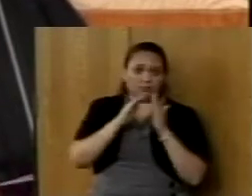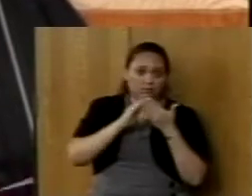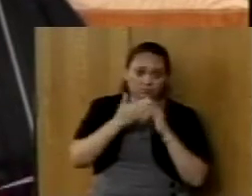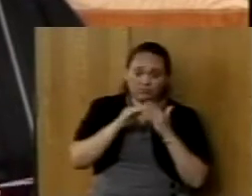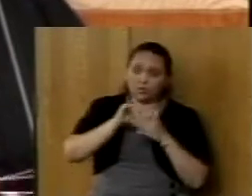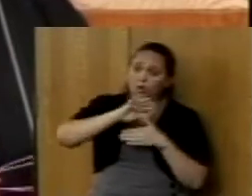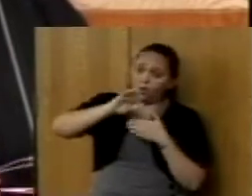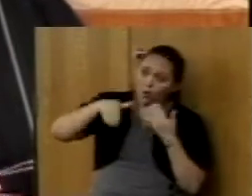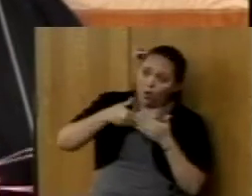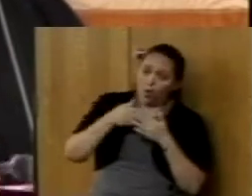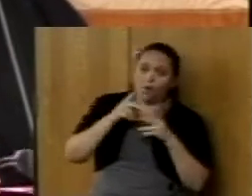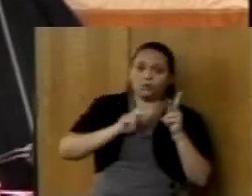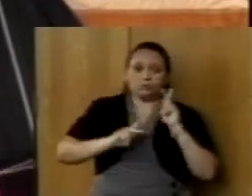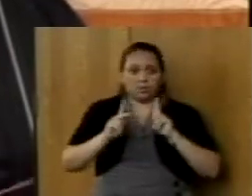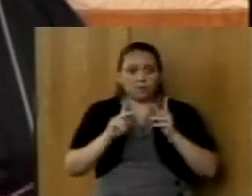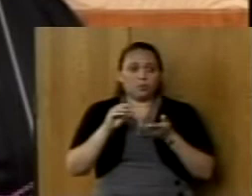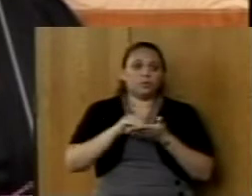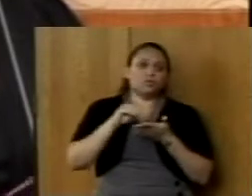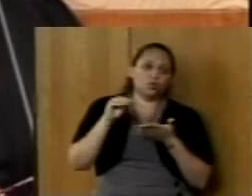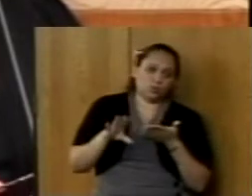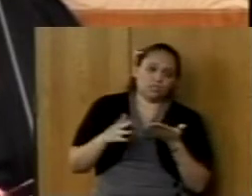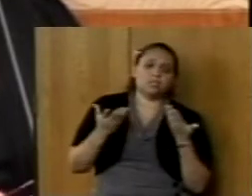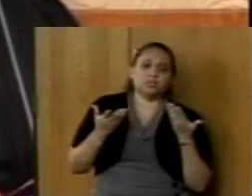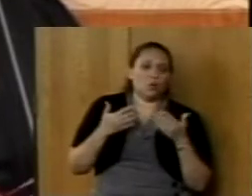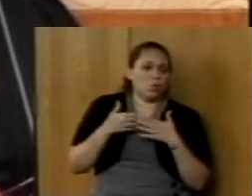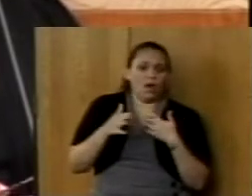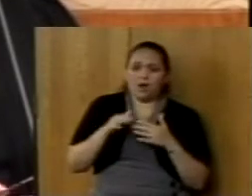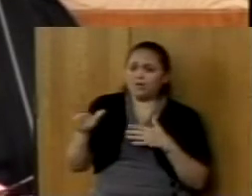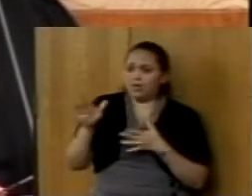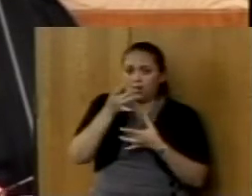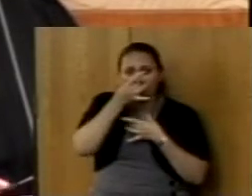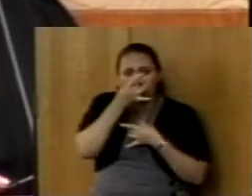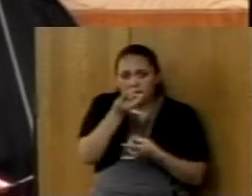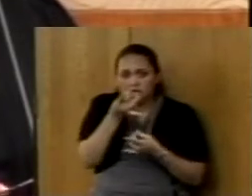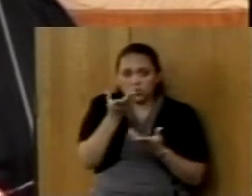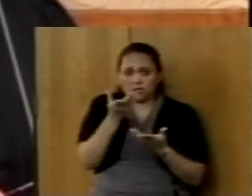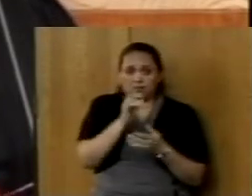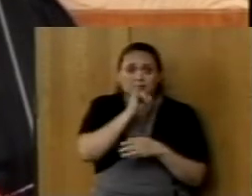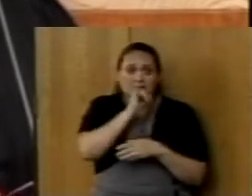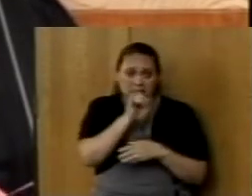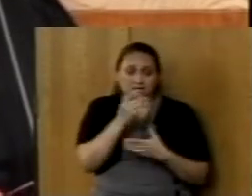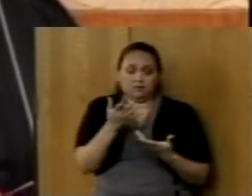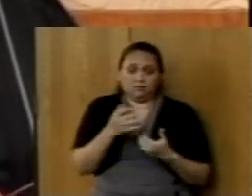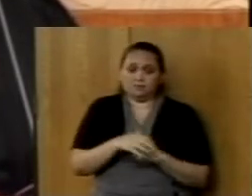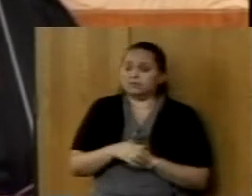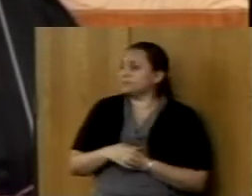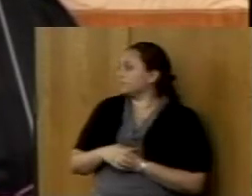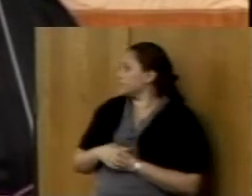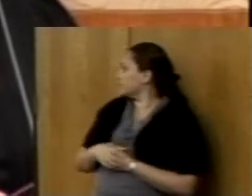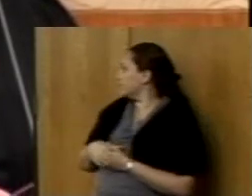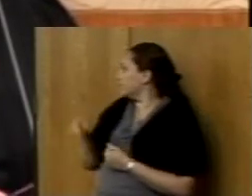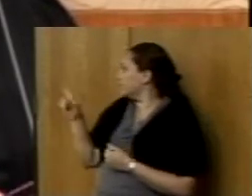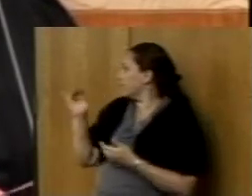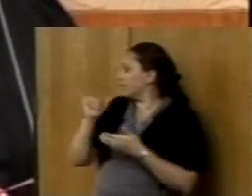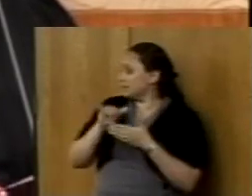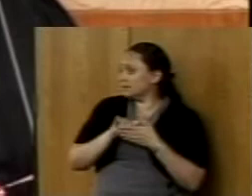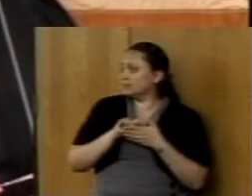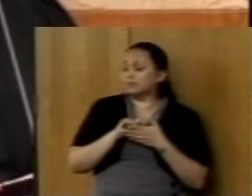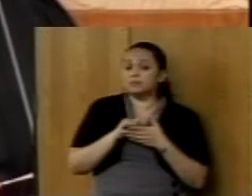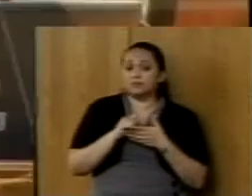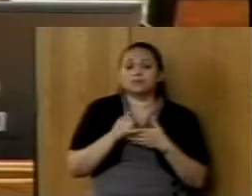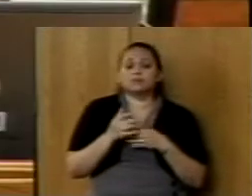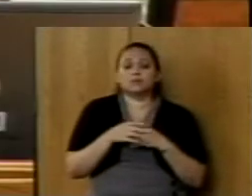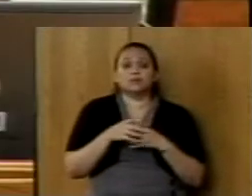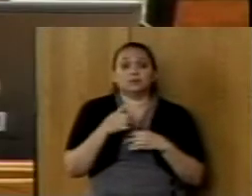all people, all students, and whatever their interest lies in a career. Allows them I just have one more